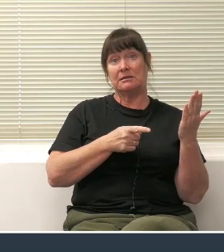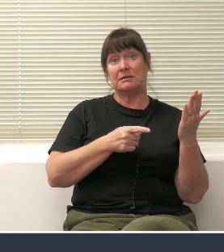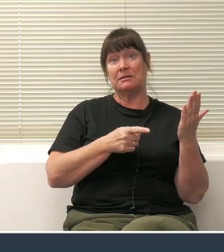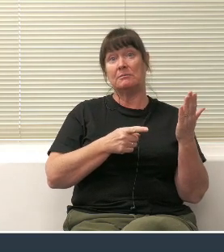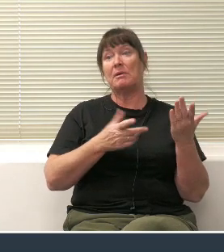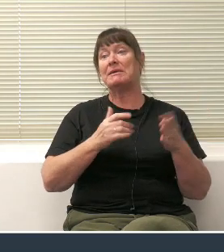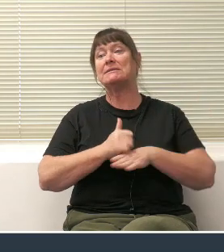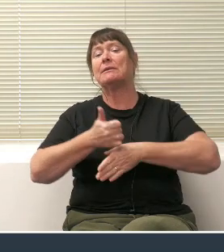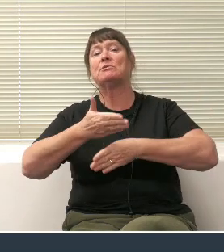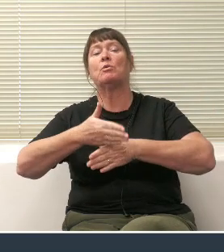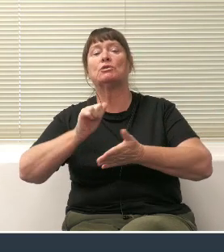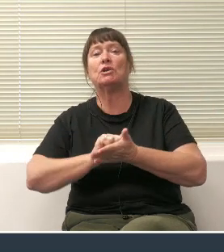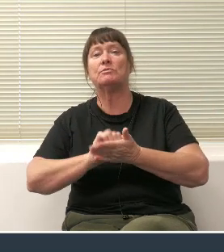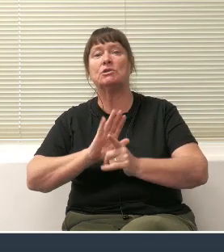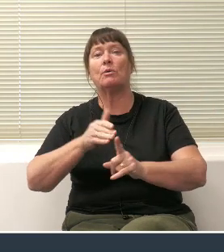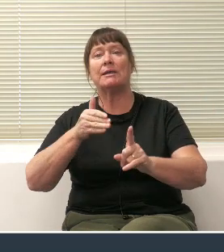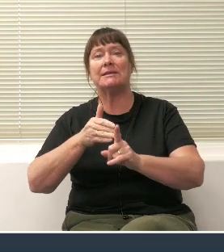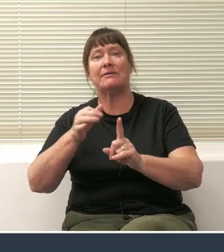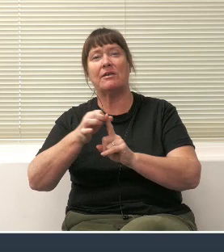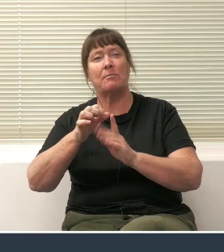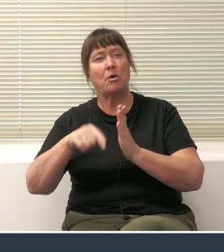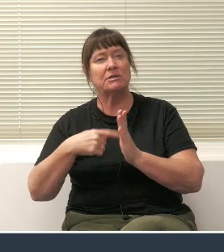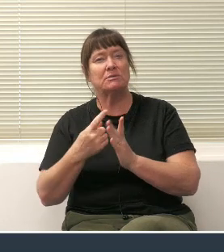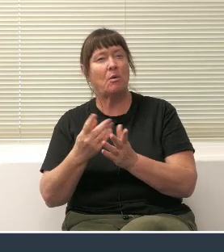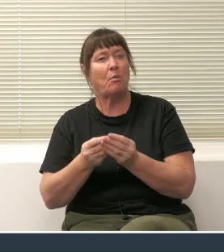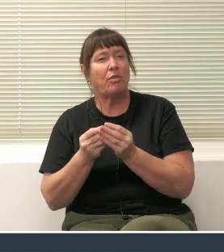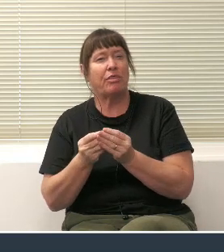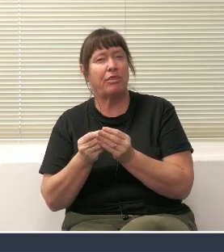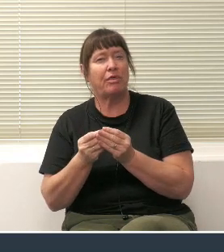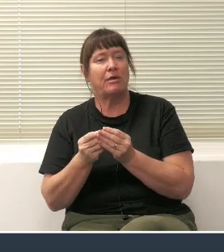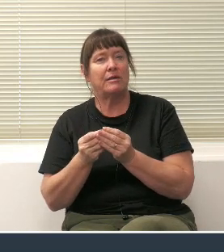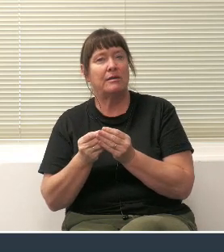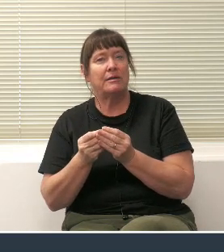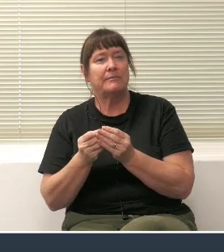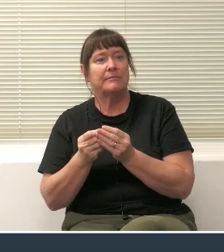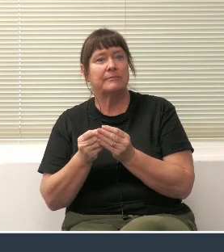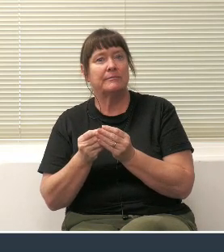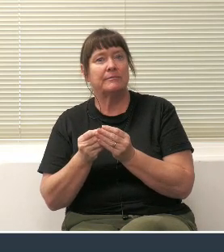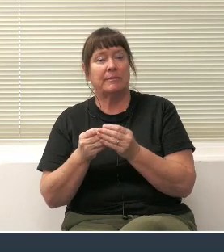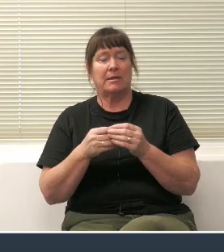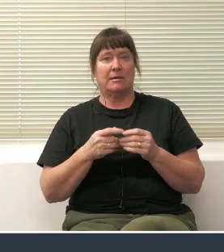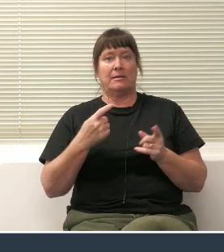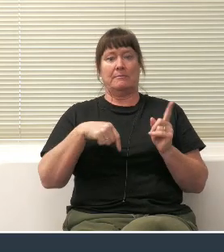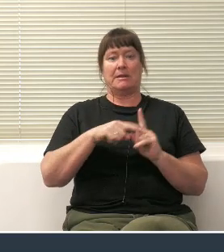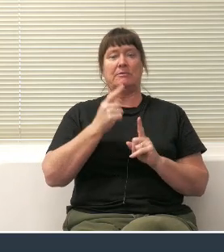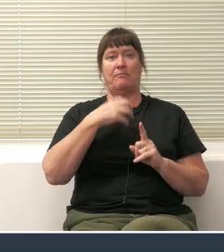some workshops to actually identify the projects that would be used for that 1%. And we will have more clarity out of